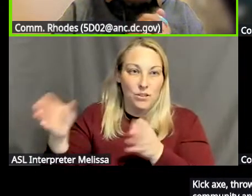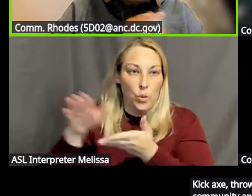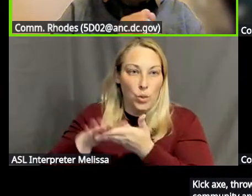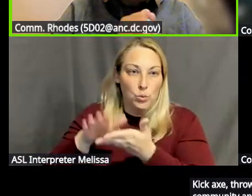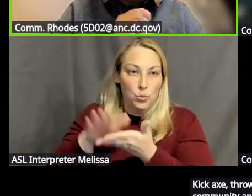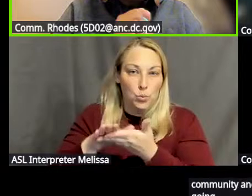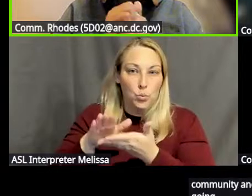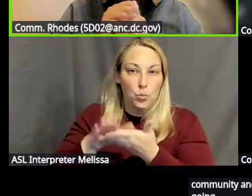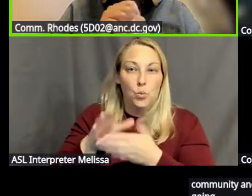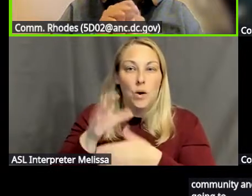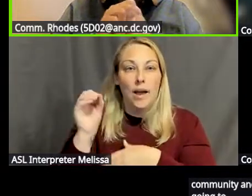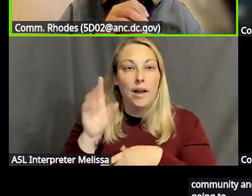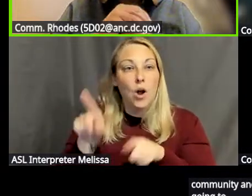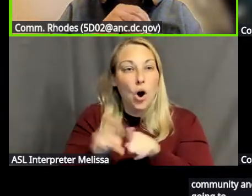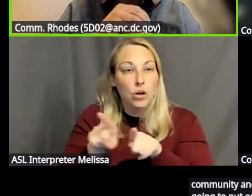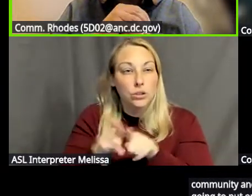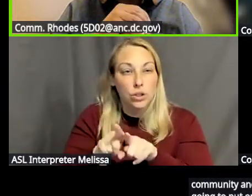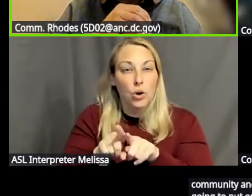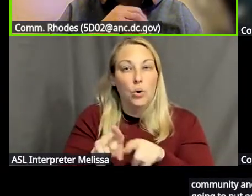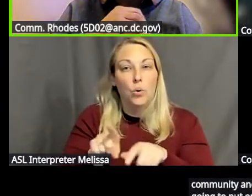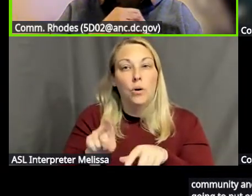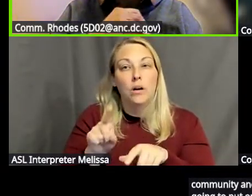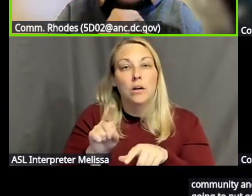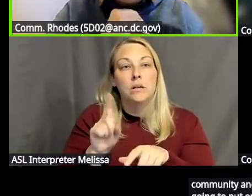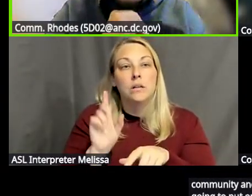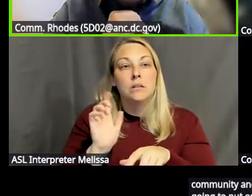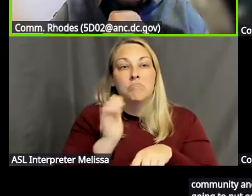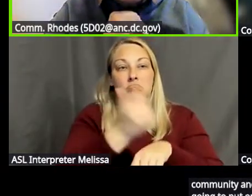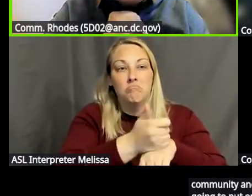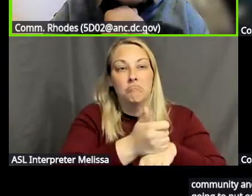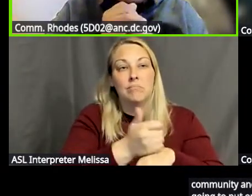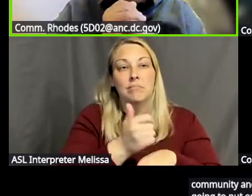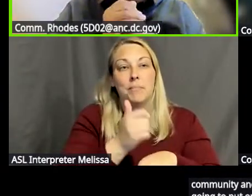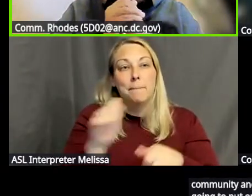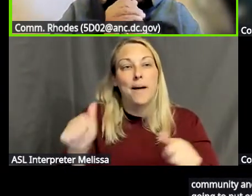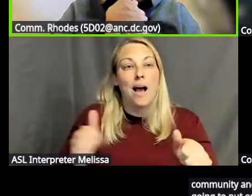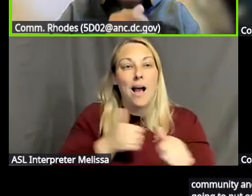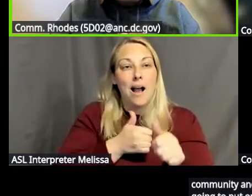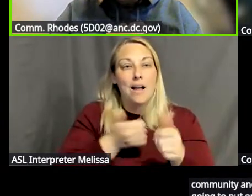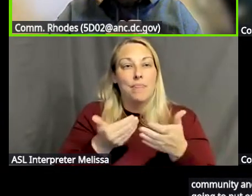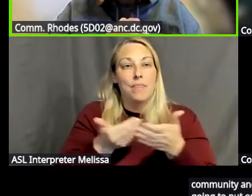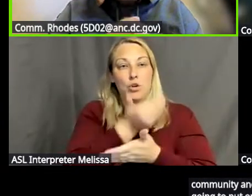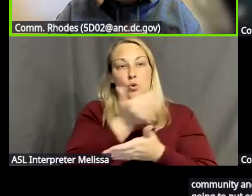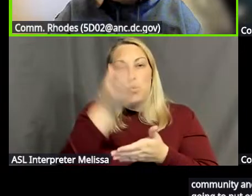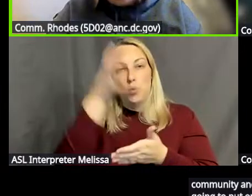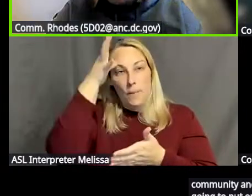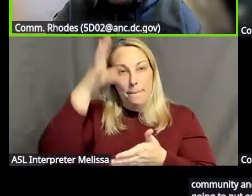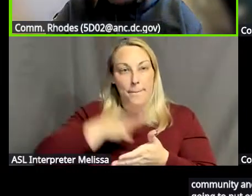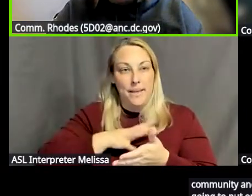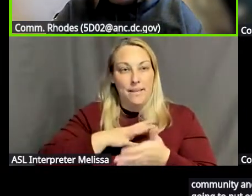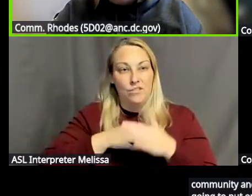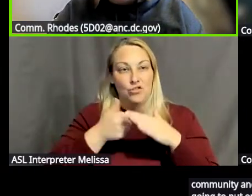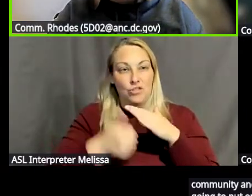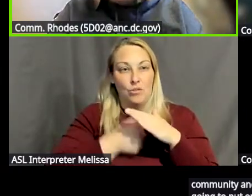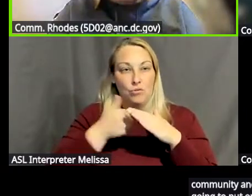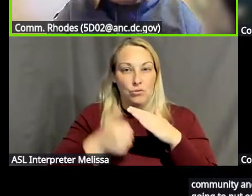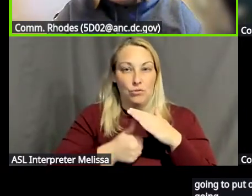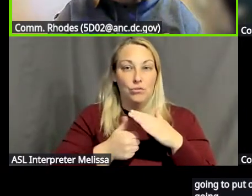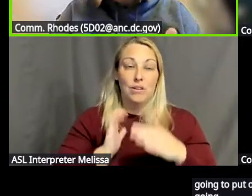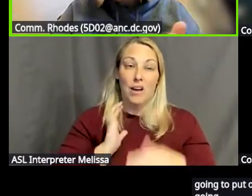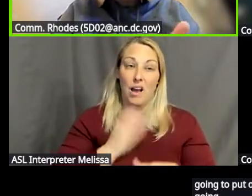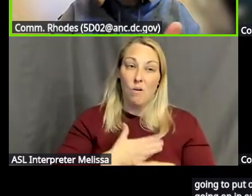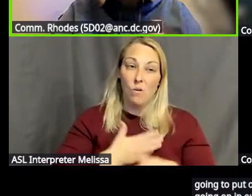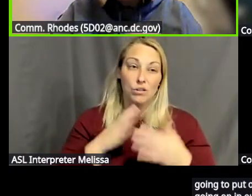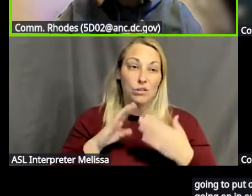put one that's right behind the new men's shelter. We have a lot going on in our